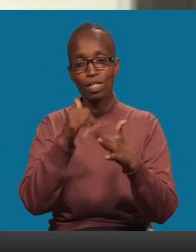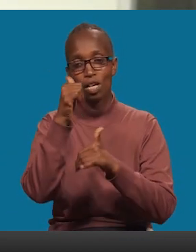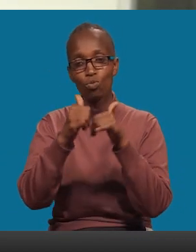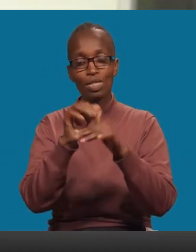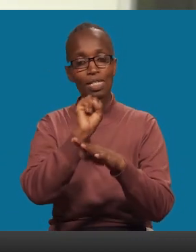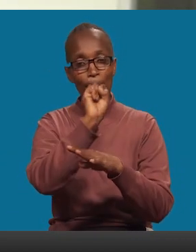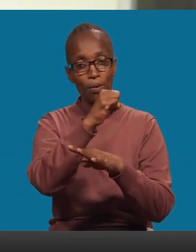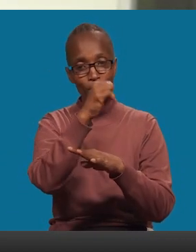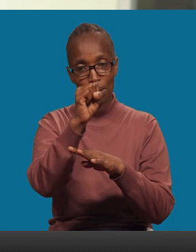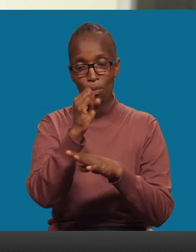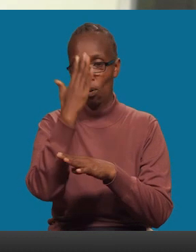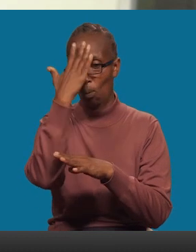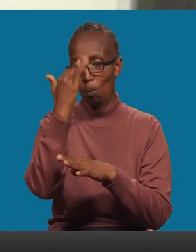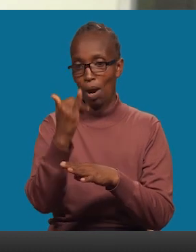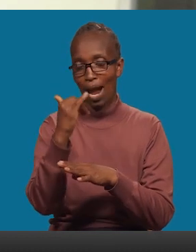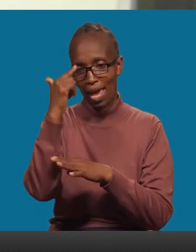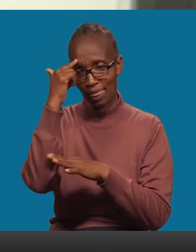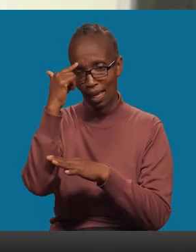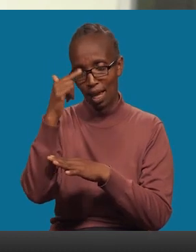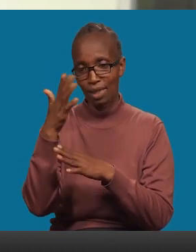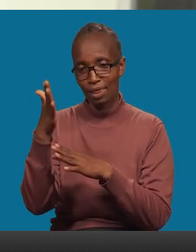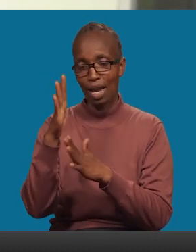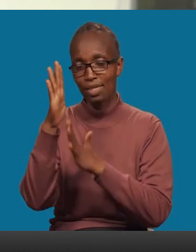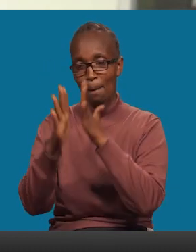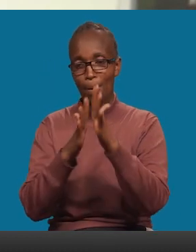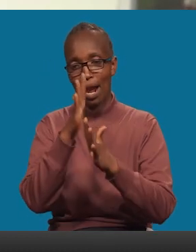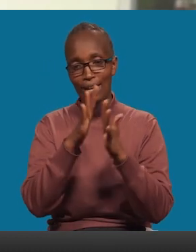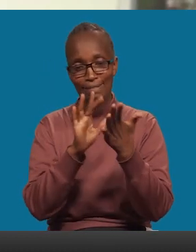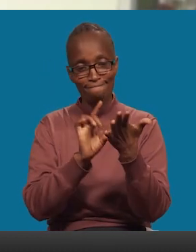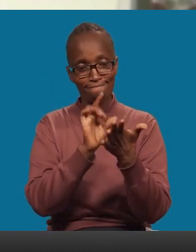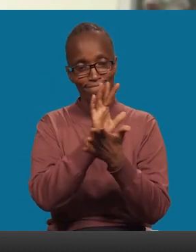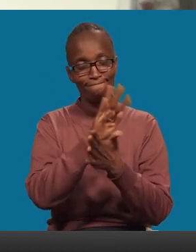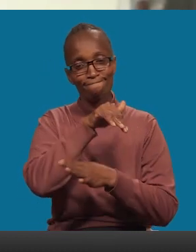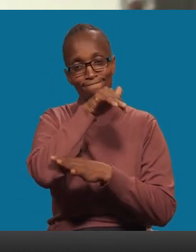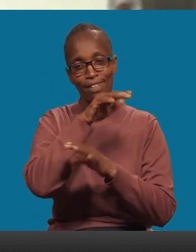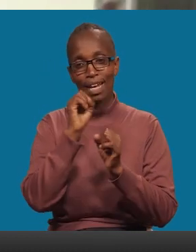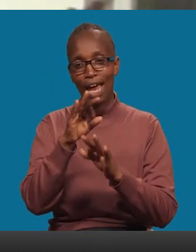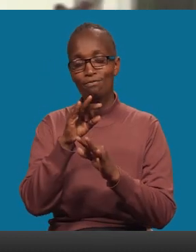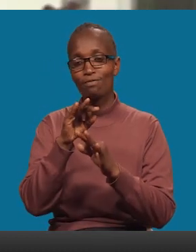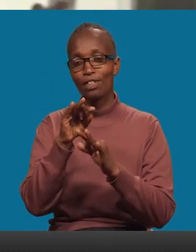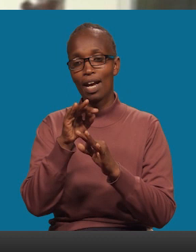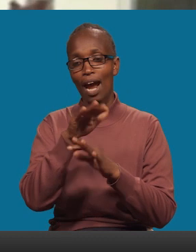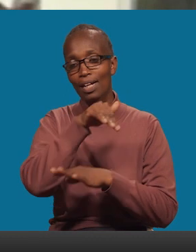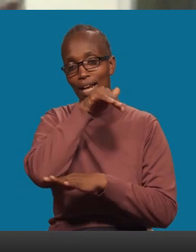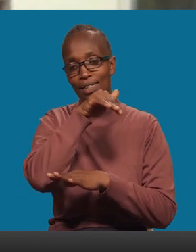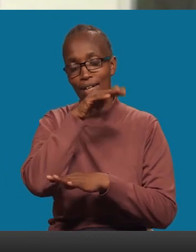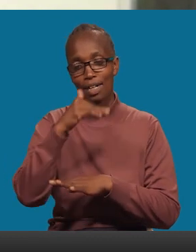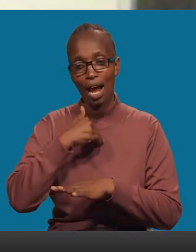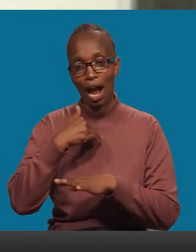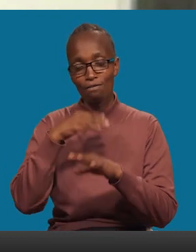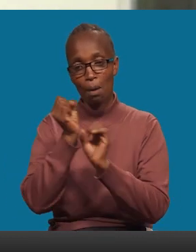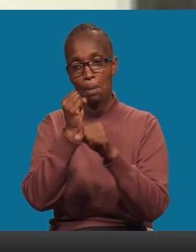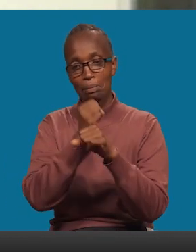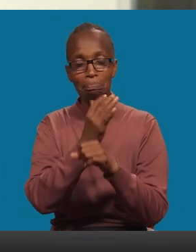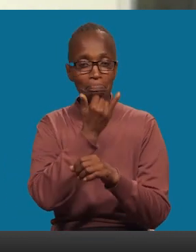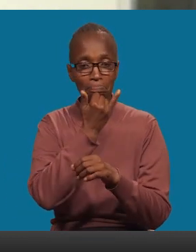which is deadly because it appears there is a plan then for him to eliminate Raila. If Raila has committed an offense as a Kenyan,